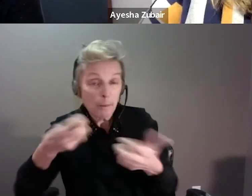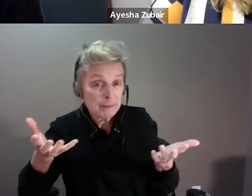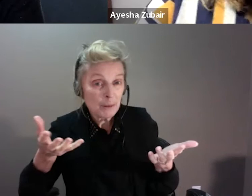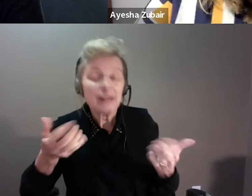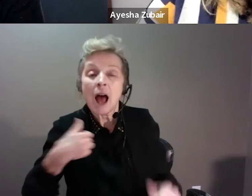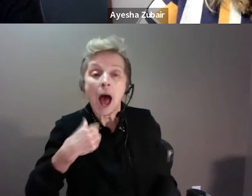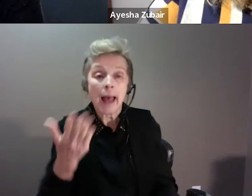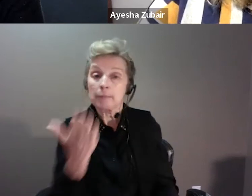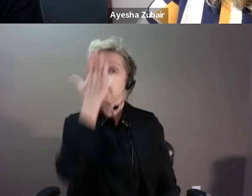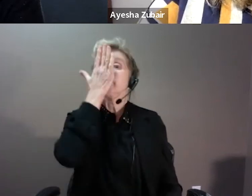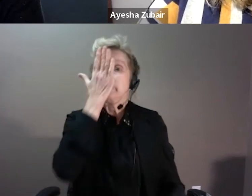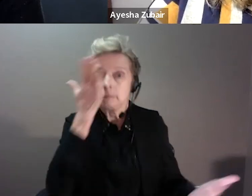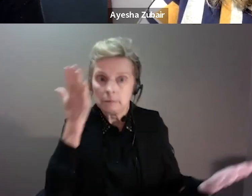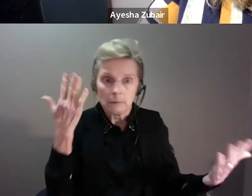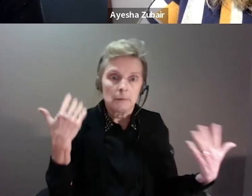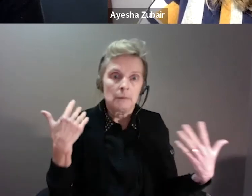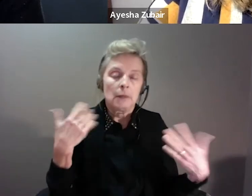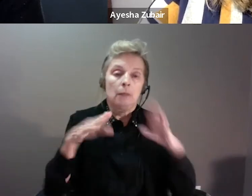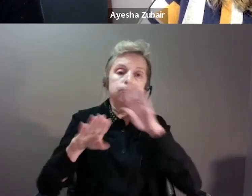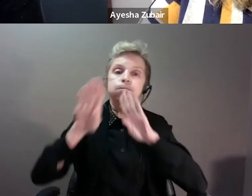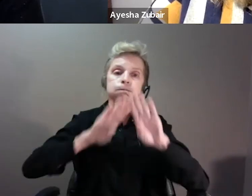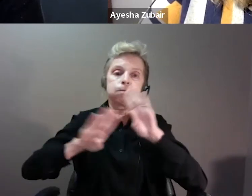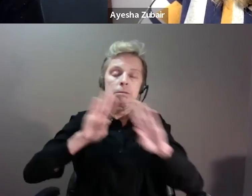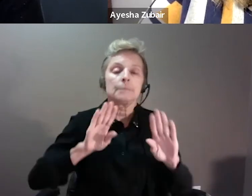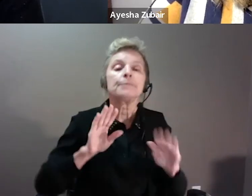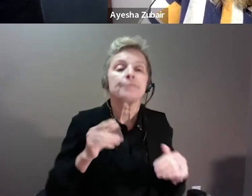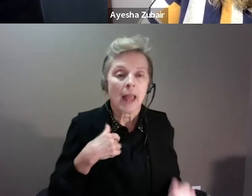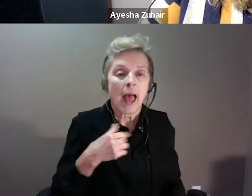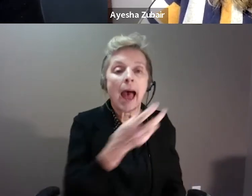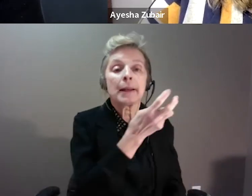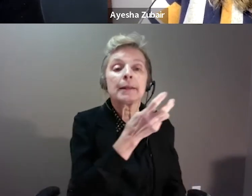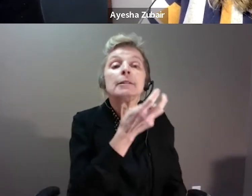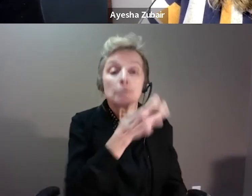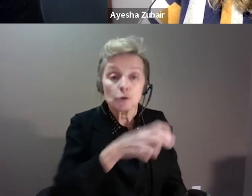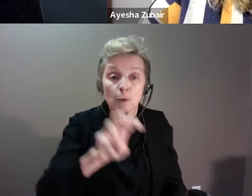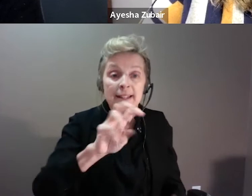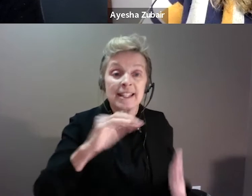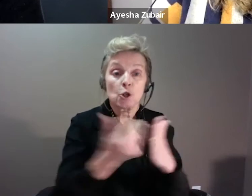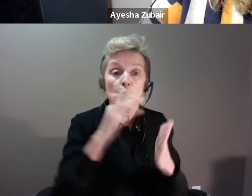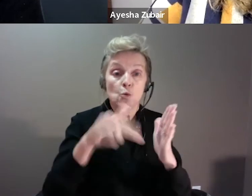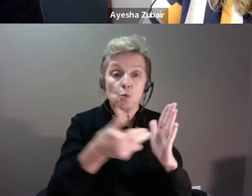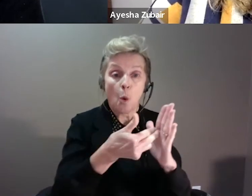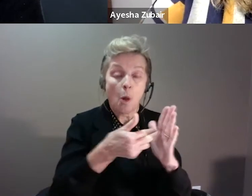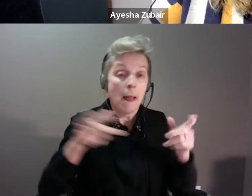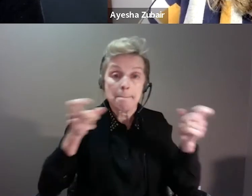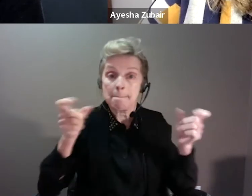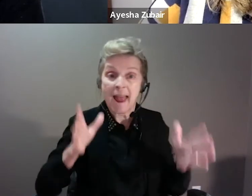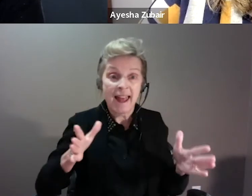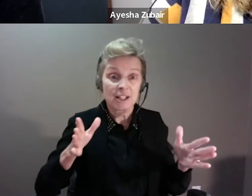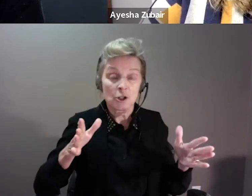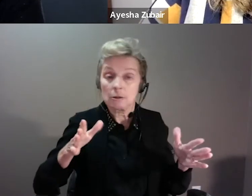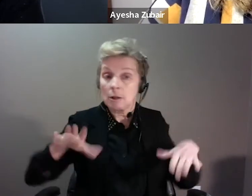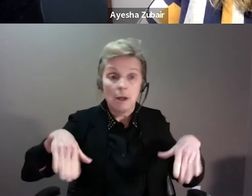wall. So I was I transitioned to a new role. My manager didn't meet me